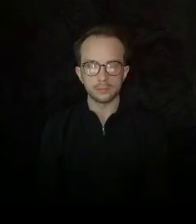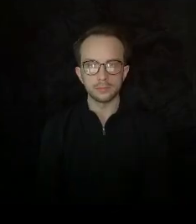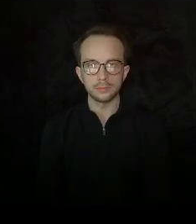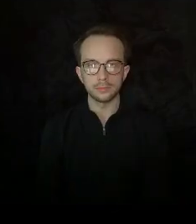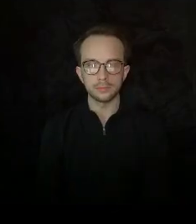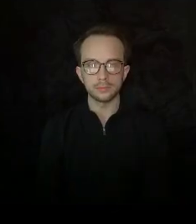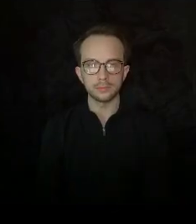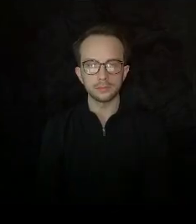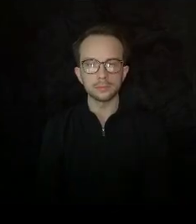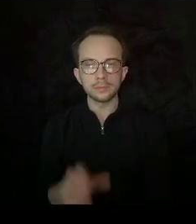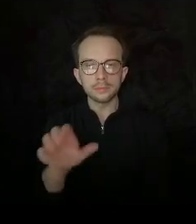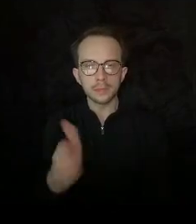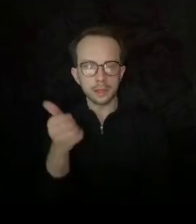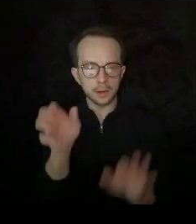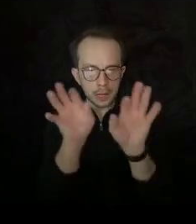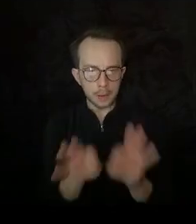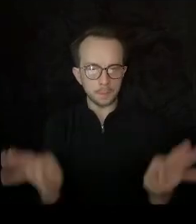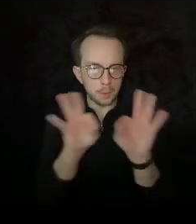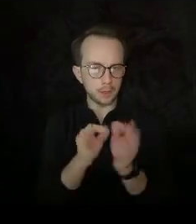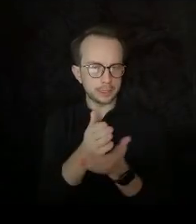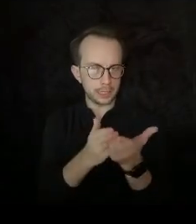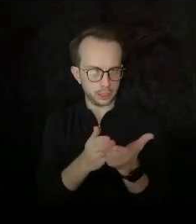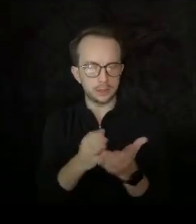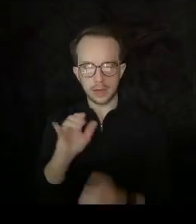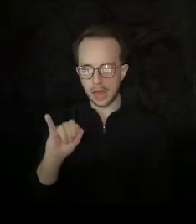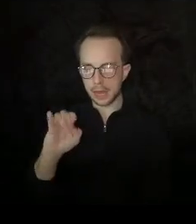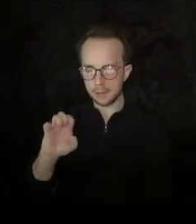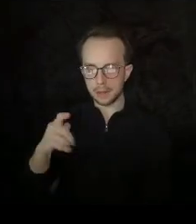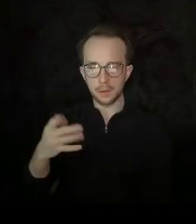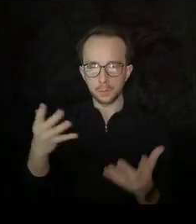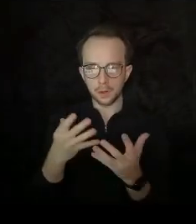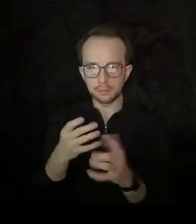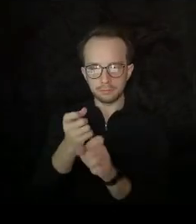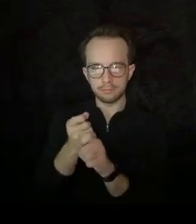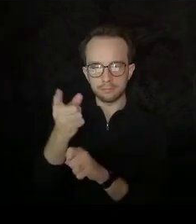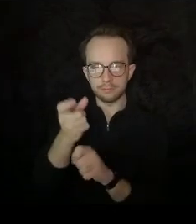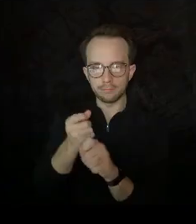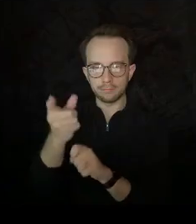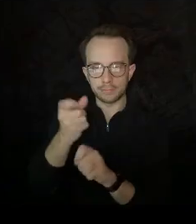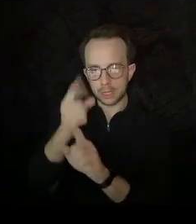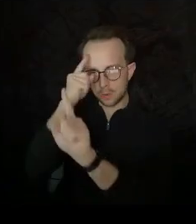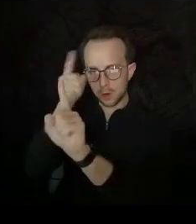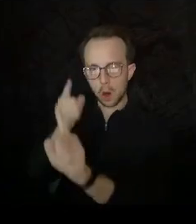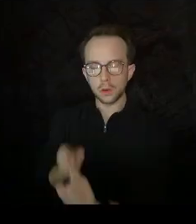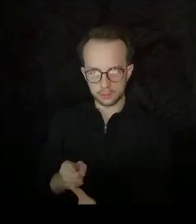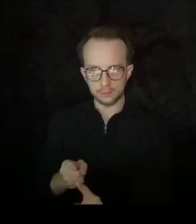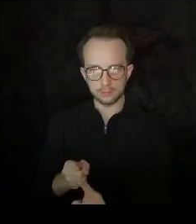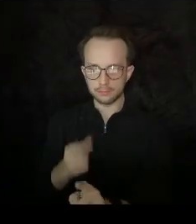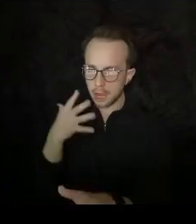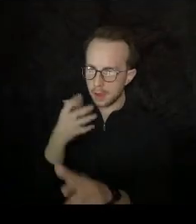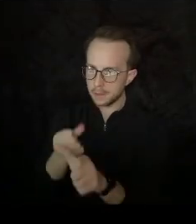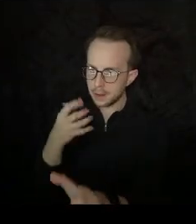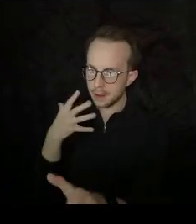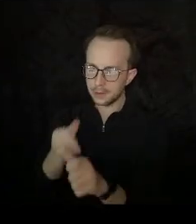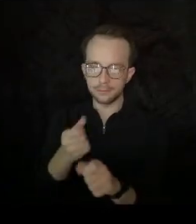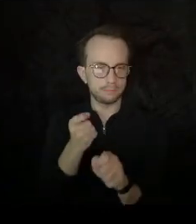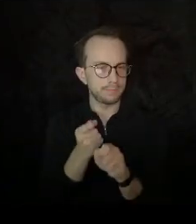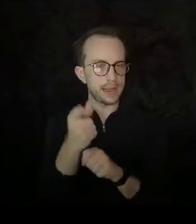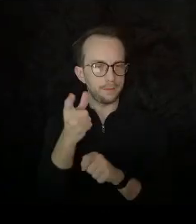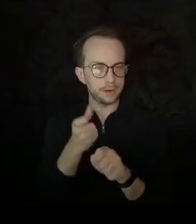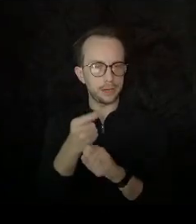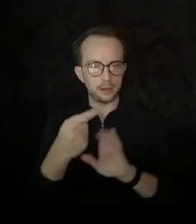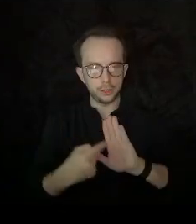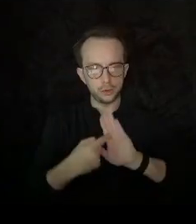Another important section of the IEP is the annual goals. IEP goals are updated every year to reflect your